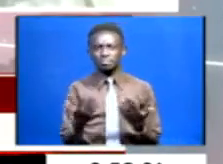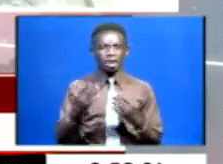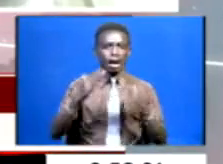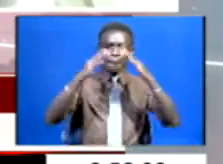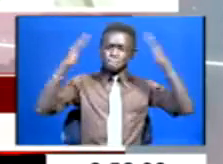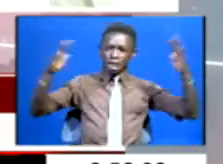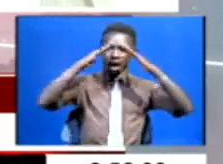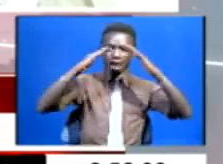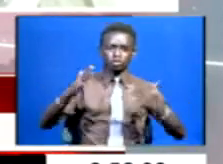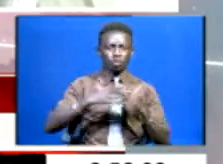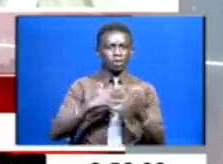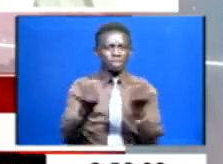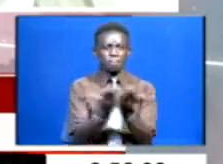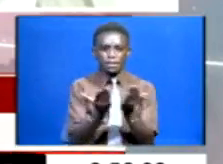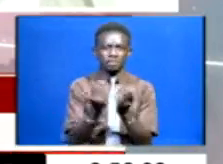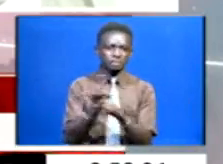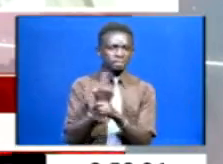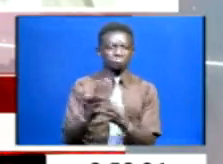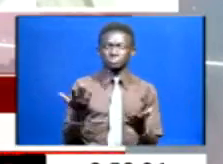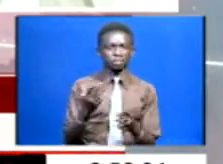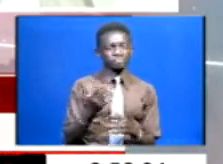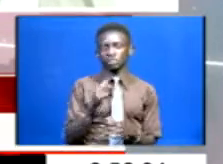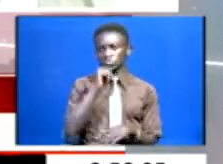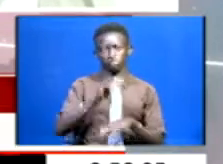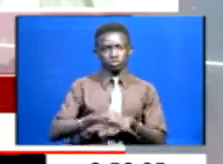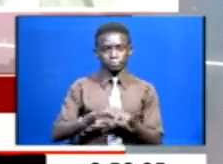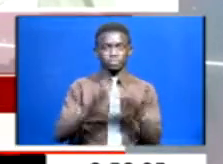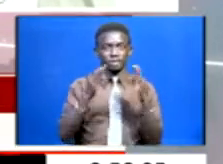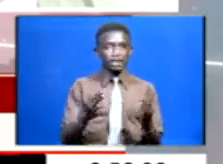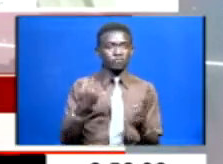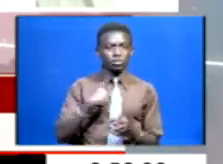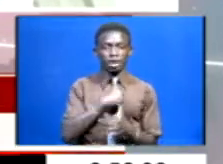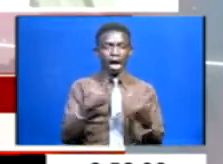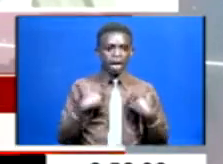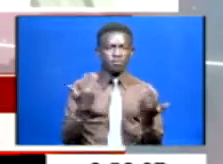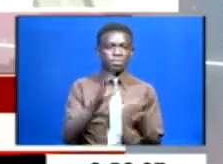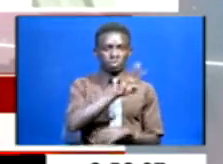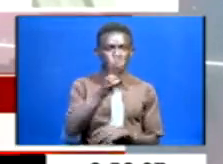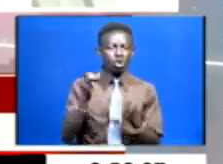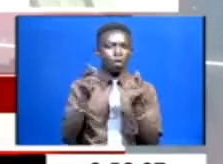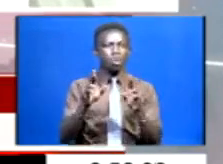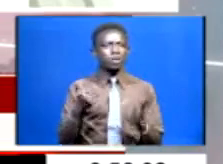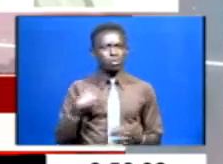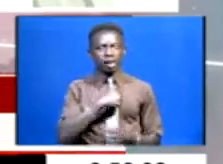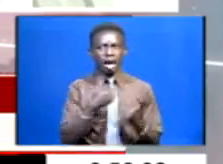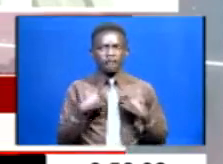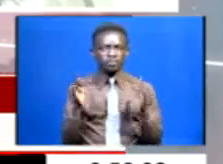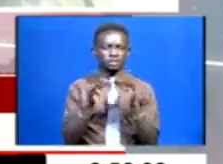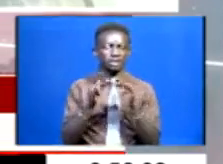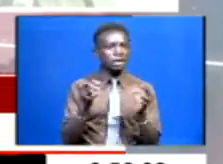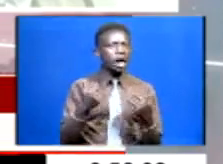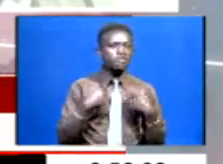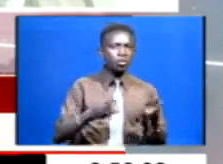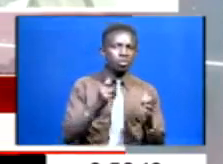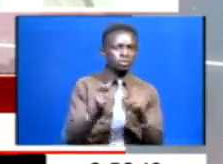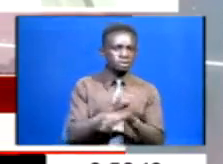without anything inside it might not be good. So if in any case we have website or we have internet, is there a way we can train them? Is there a way they can be told,